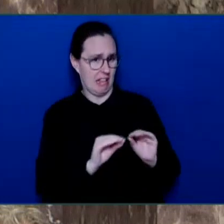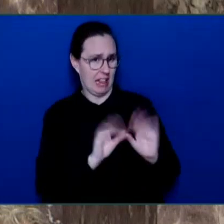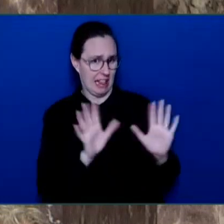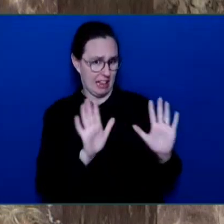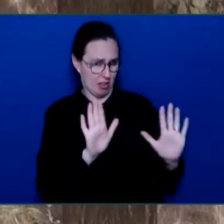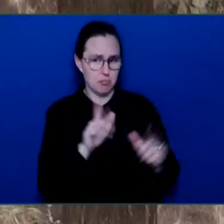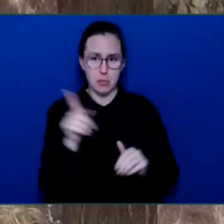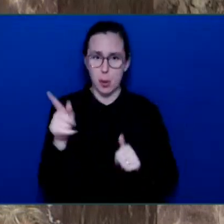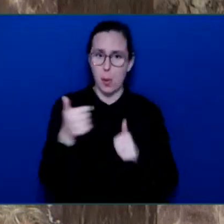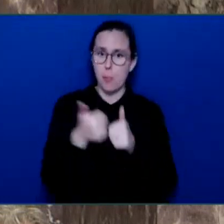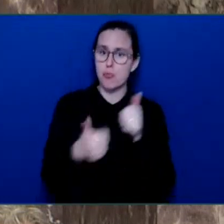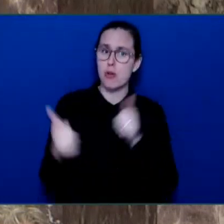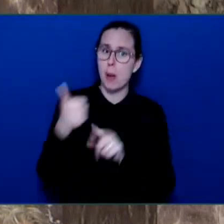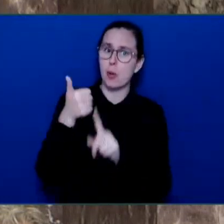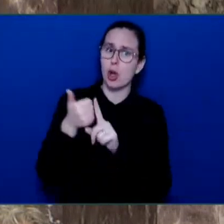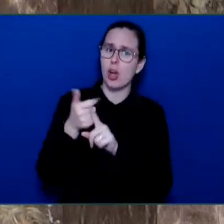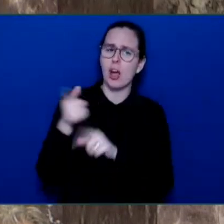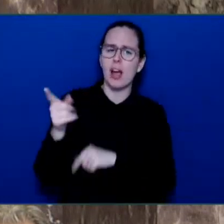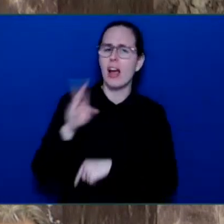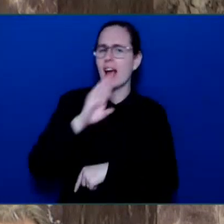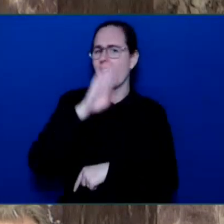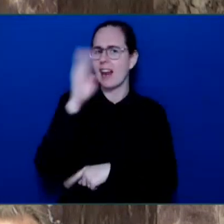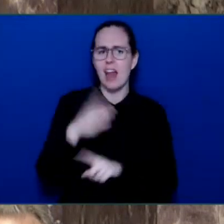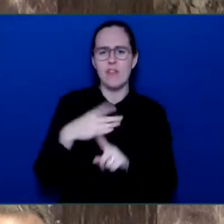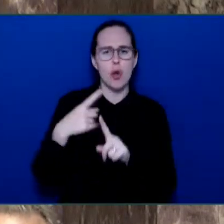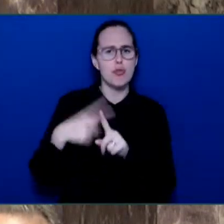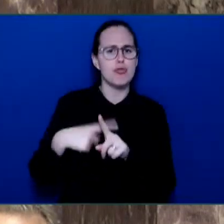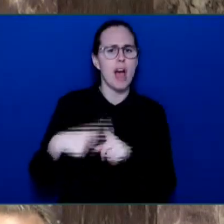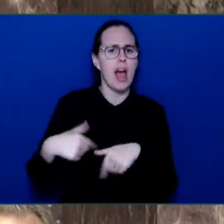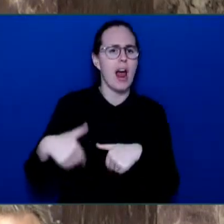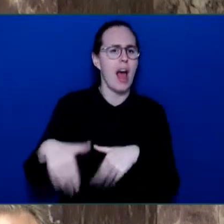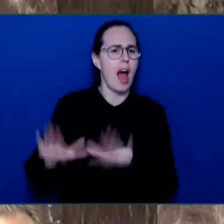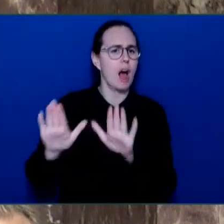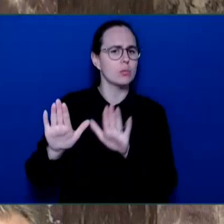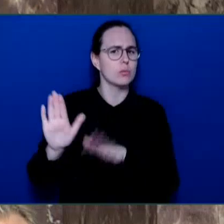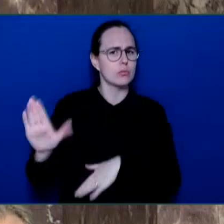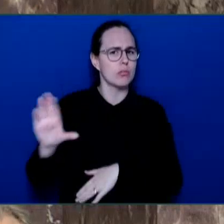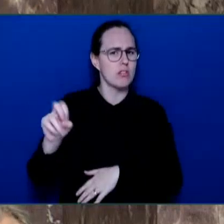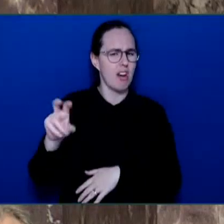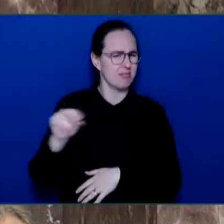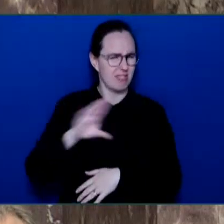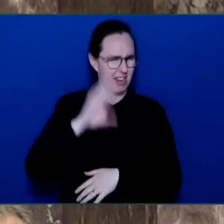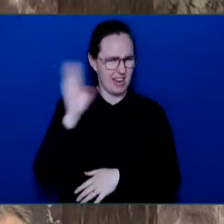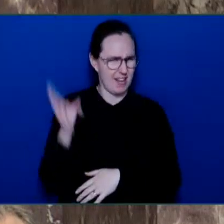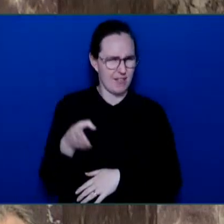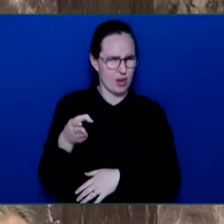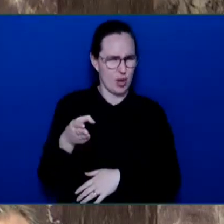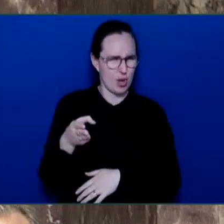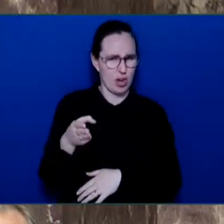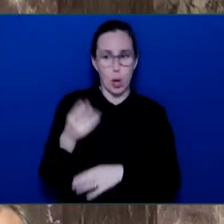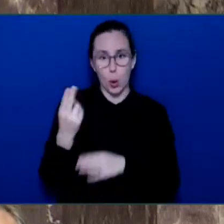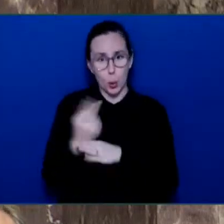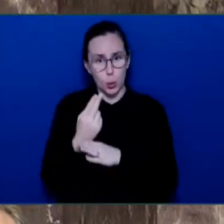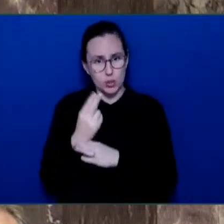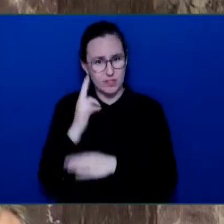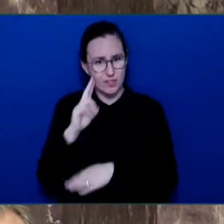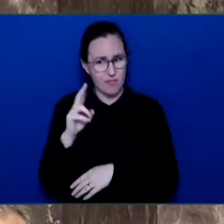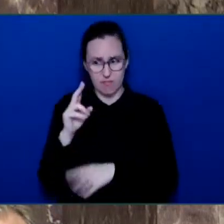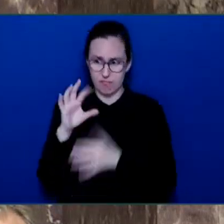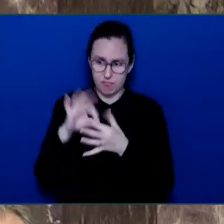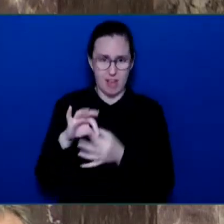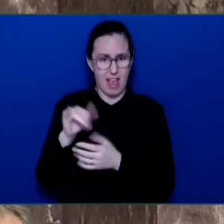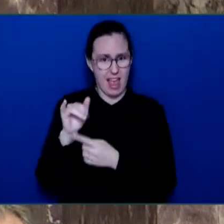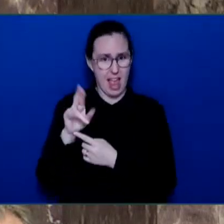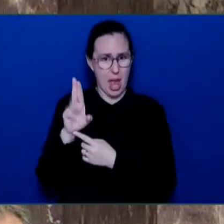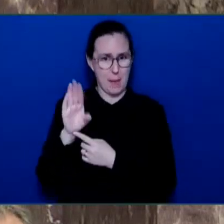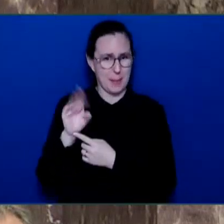rented his property out for Airbnb. This is just a false statement. That it just honestly, they're into conspiracy